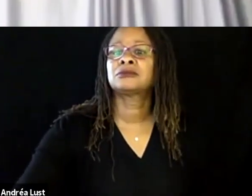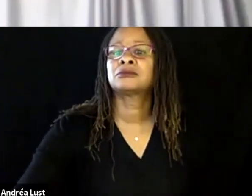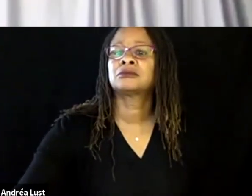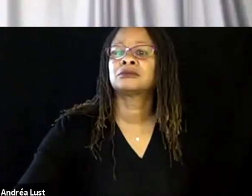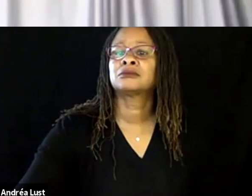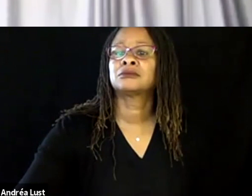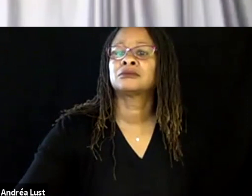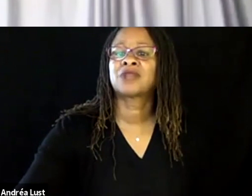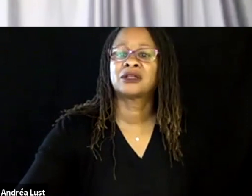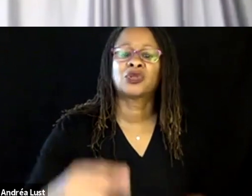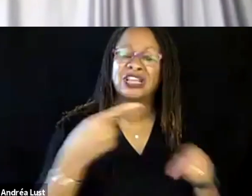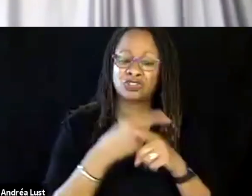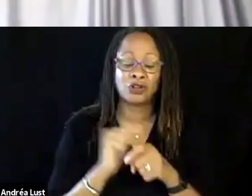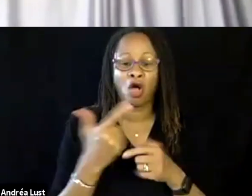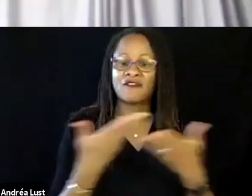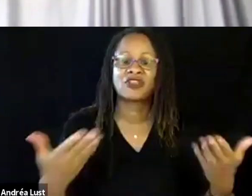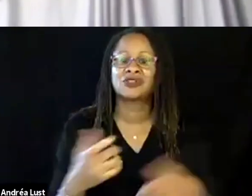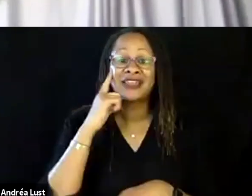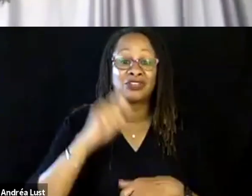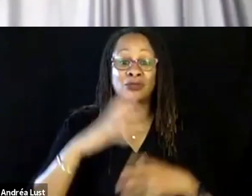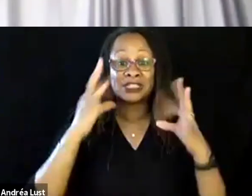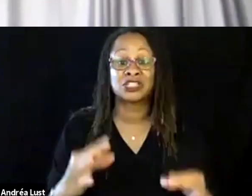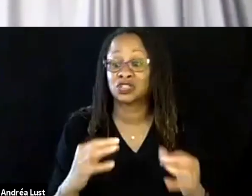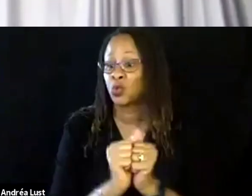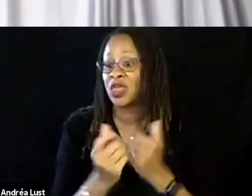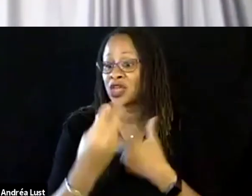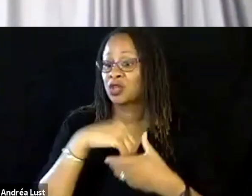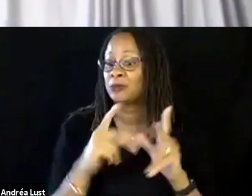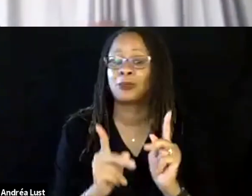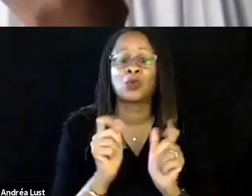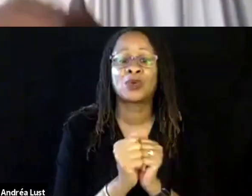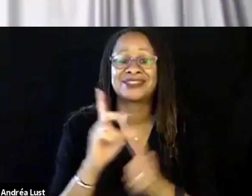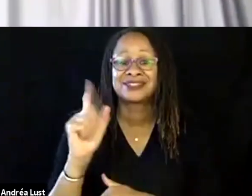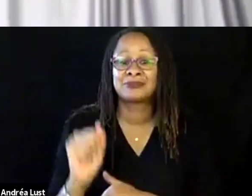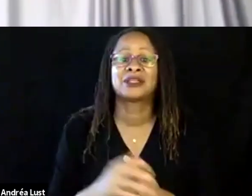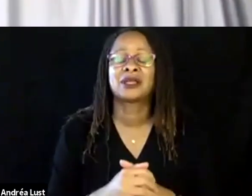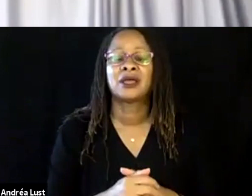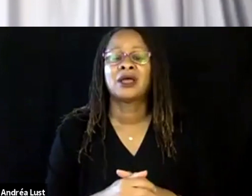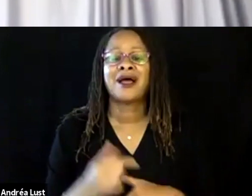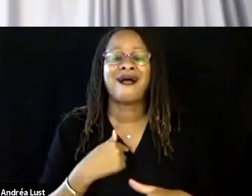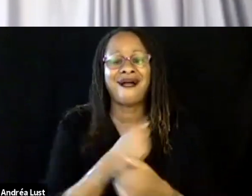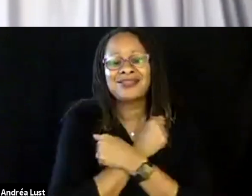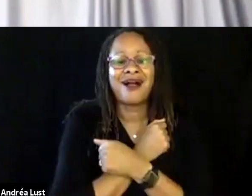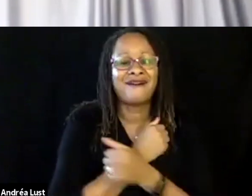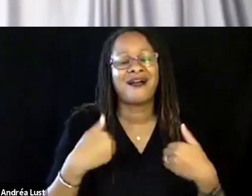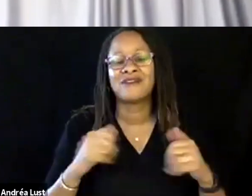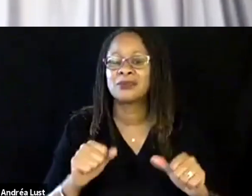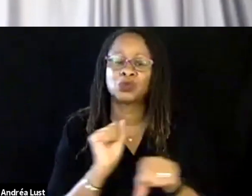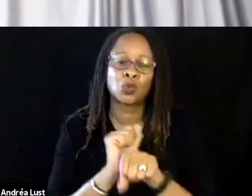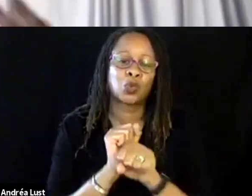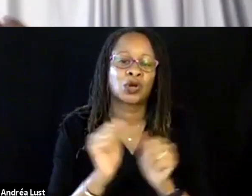things. So I think you have to be intentional with including people with disabilities. And, I love being able to work